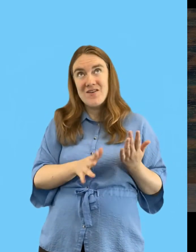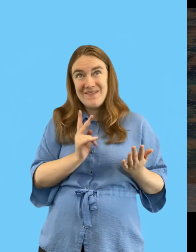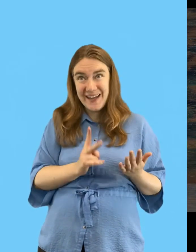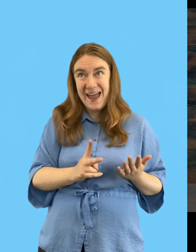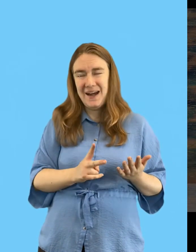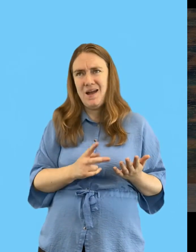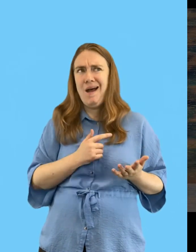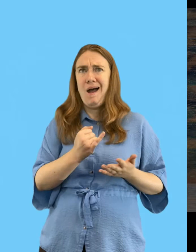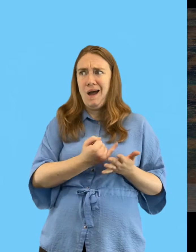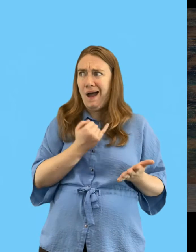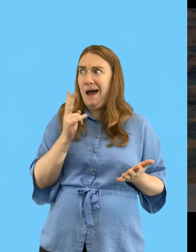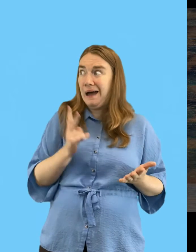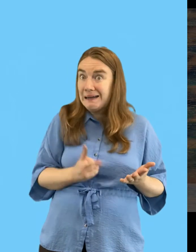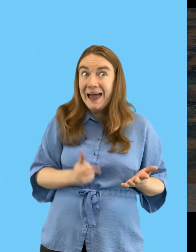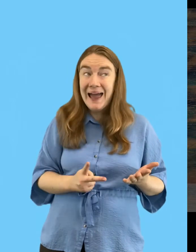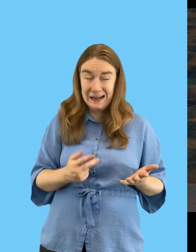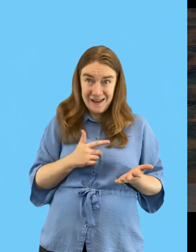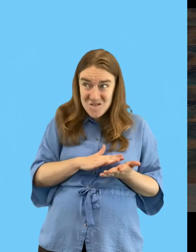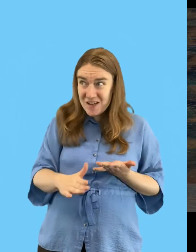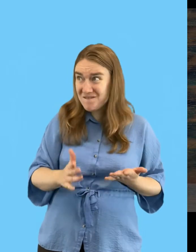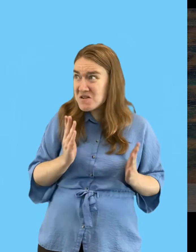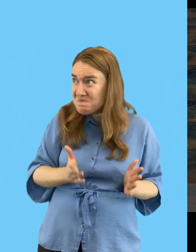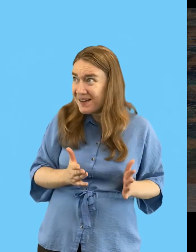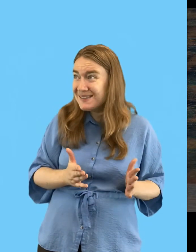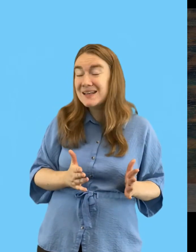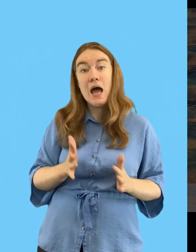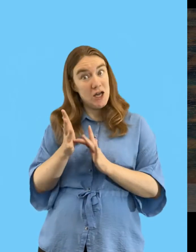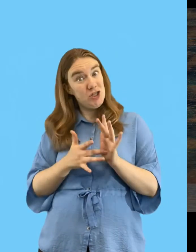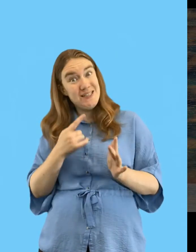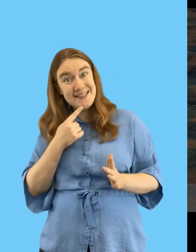pretty generous. And Jesus says, seven. No,